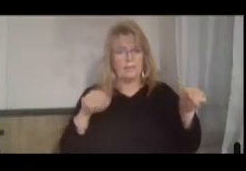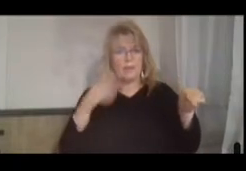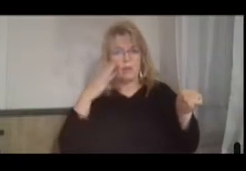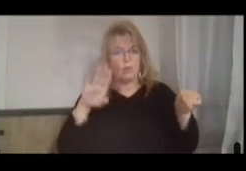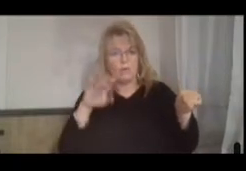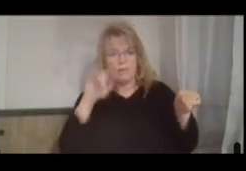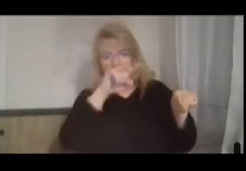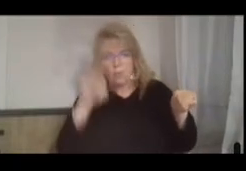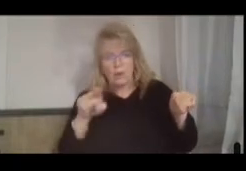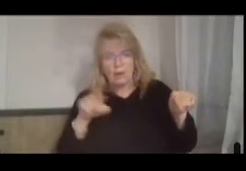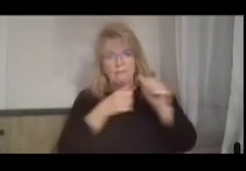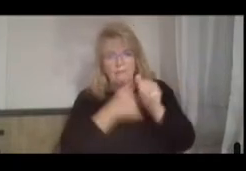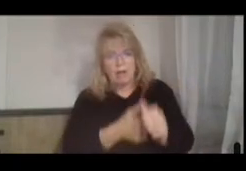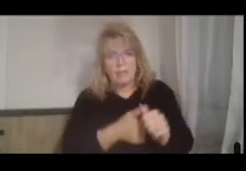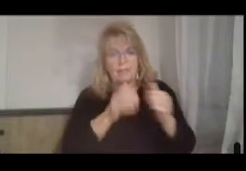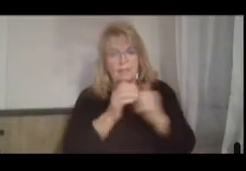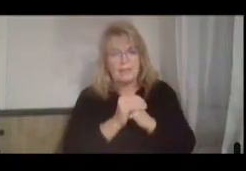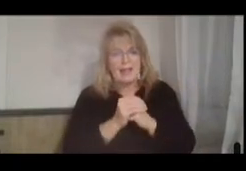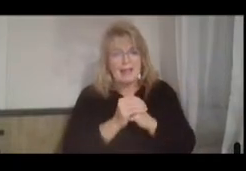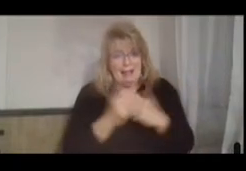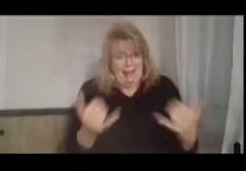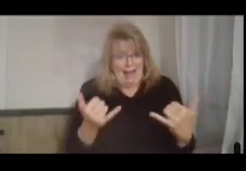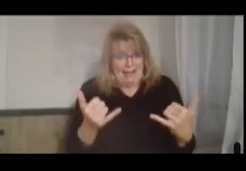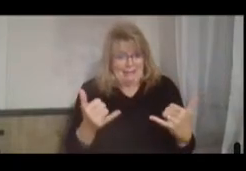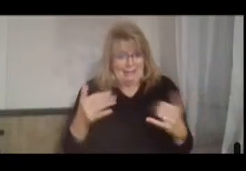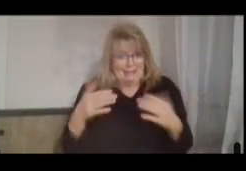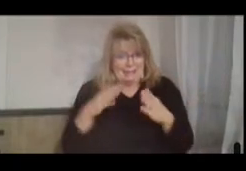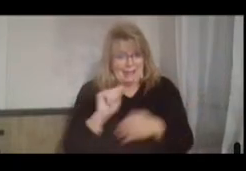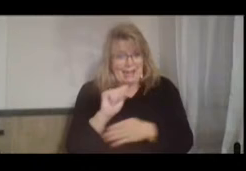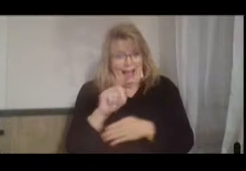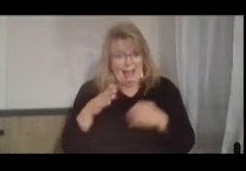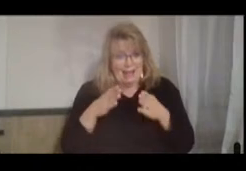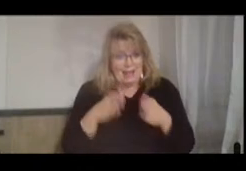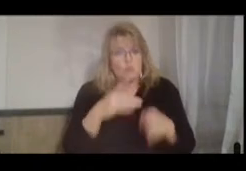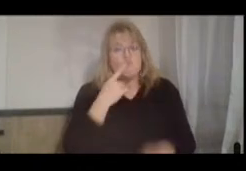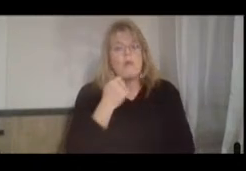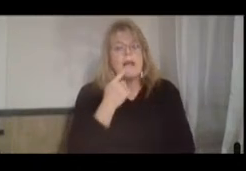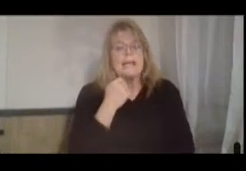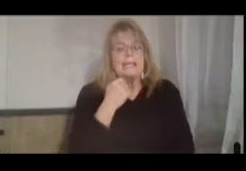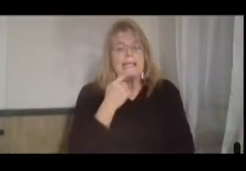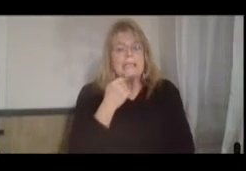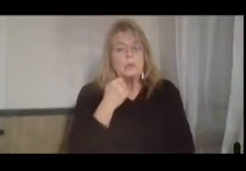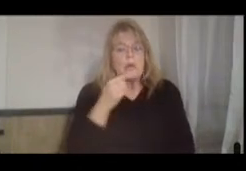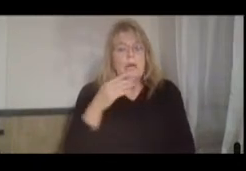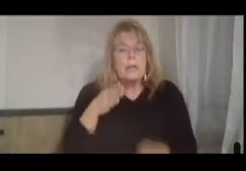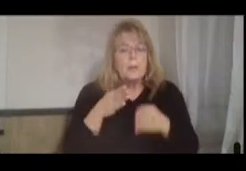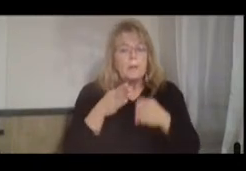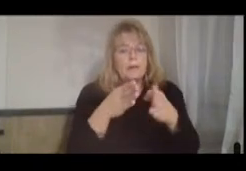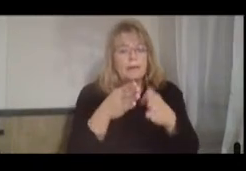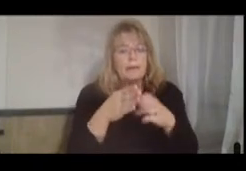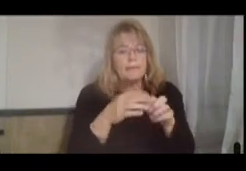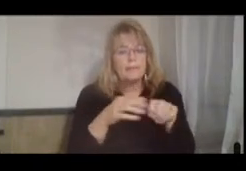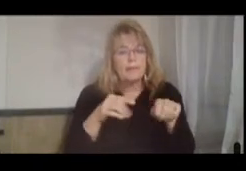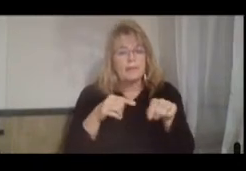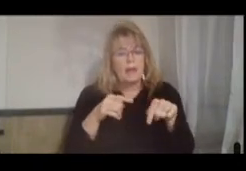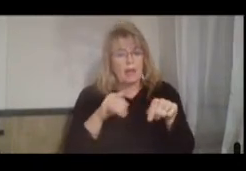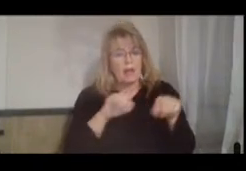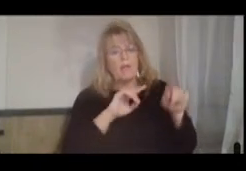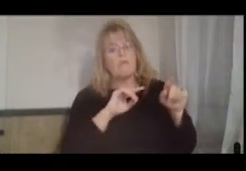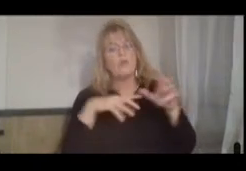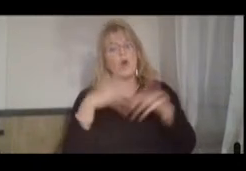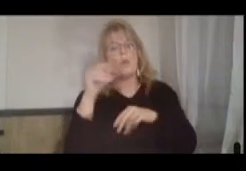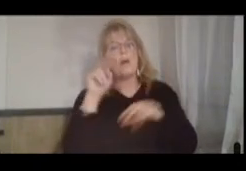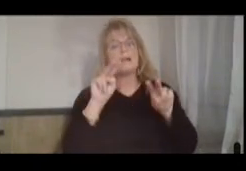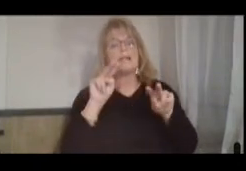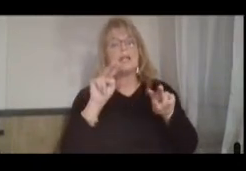this. The existing alleyway is in red. And if you go out there today and look for it, you will